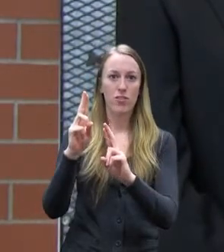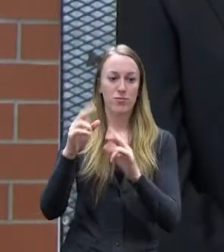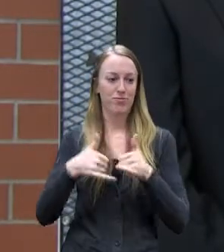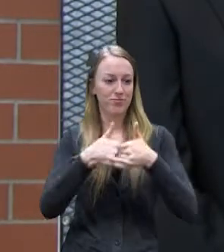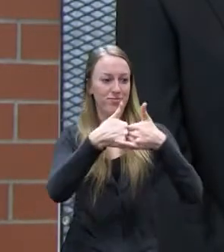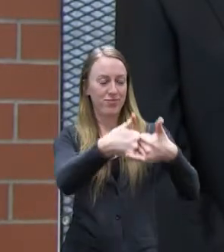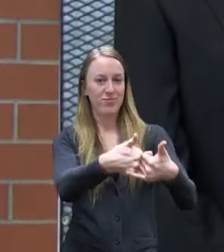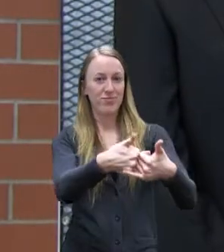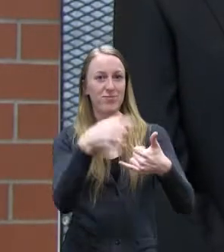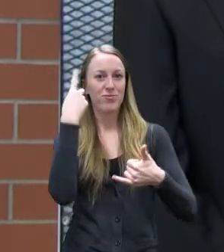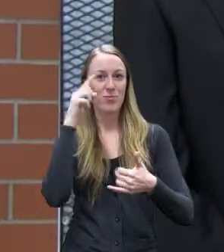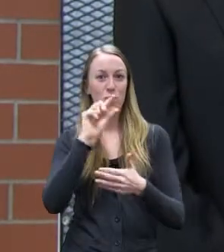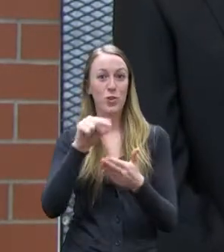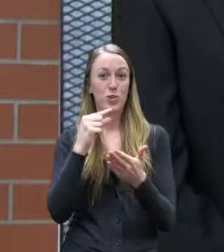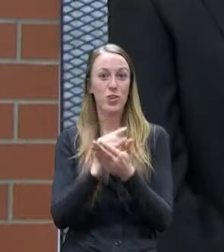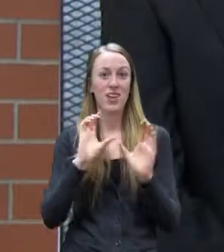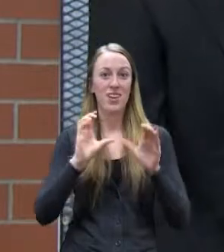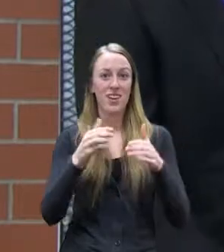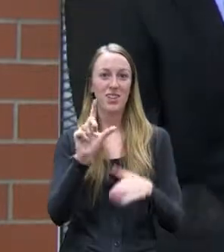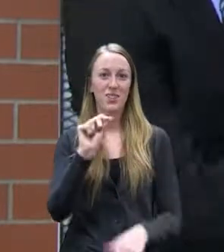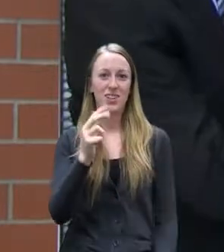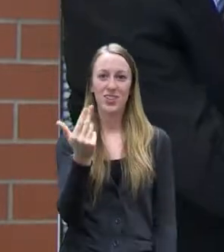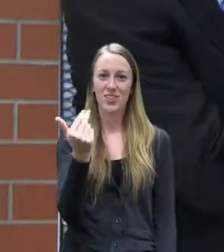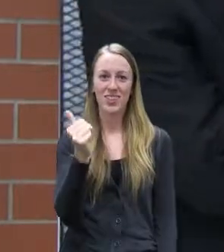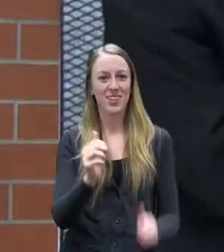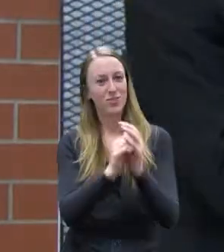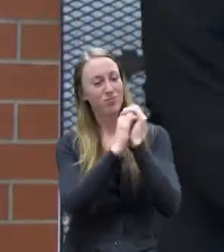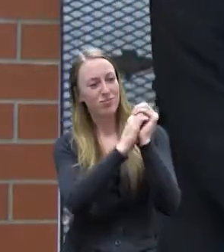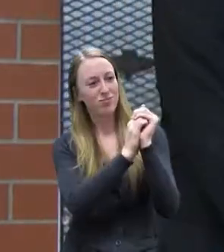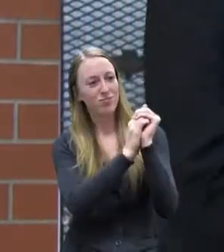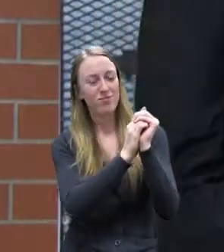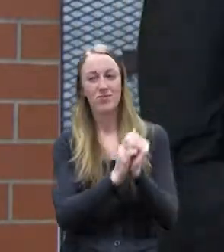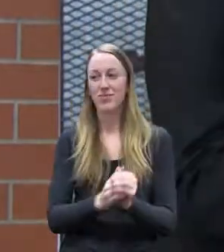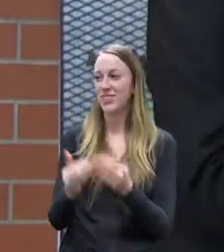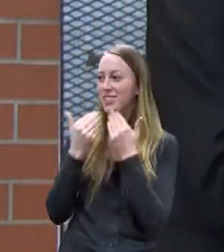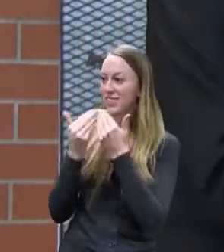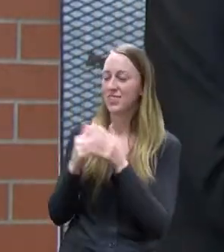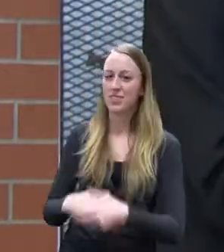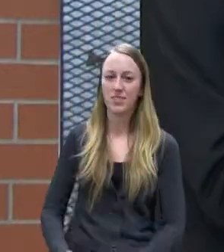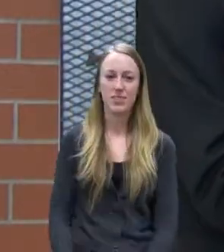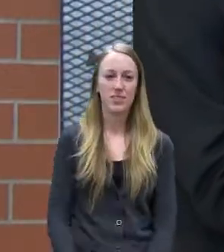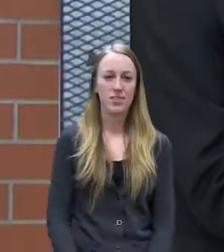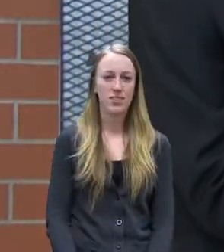Geen for the grad class of 2013. Congratulations, Alex. Thank you very much.